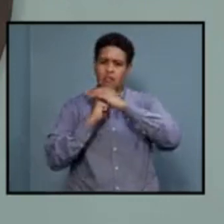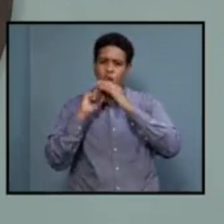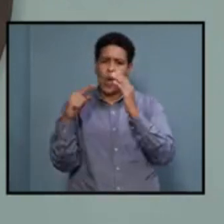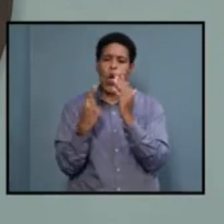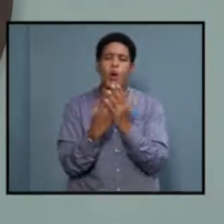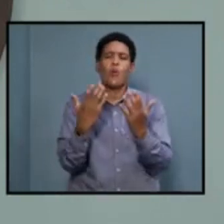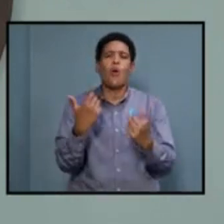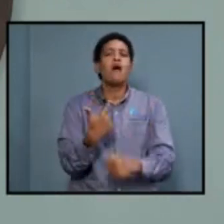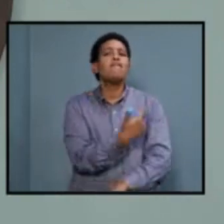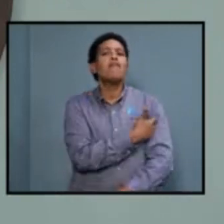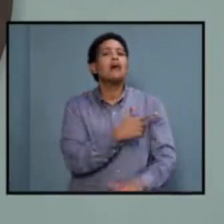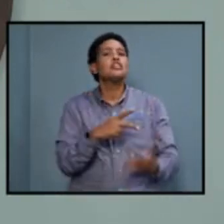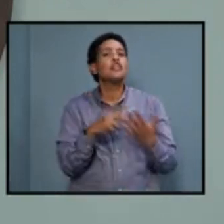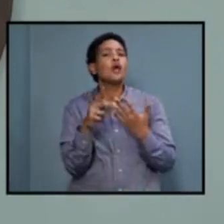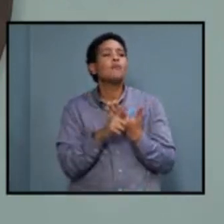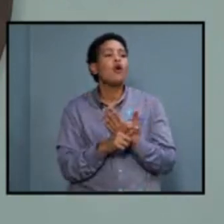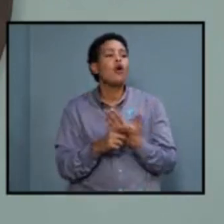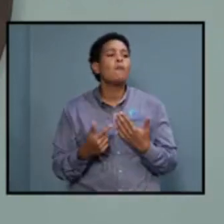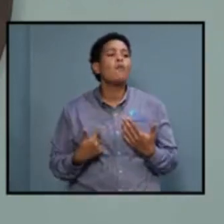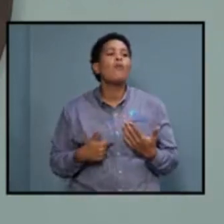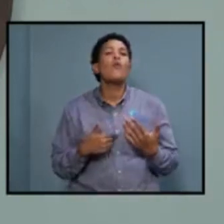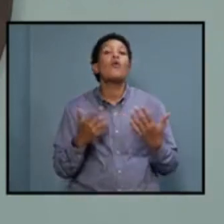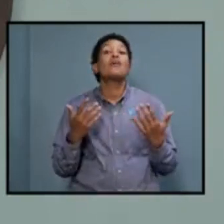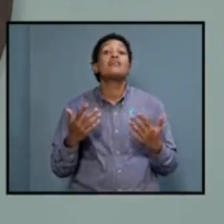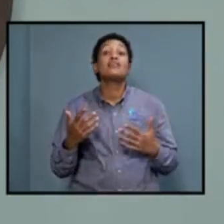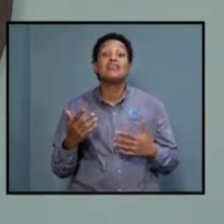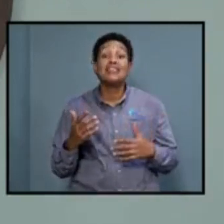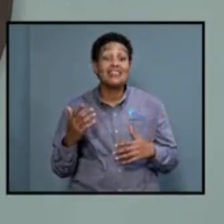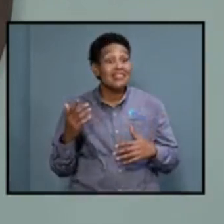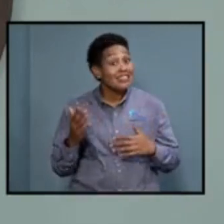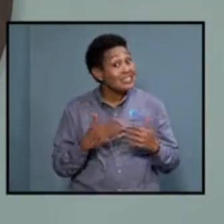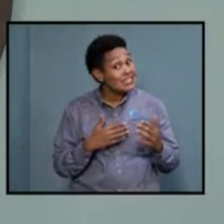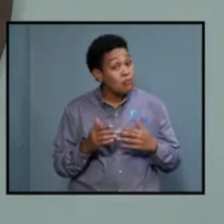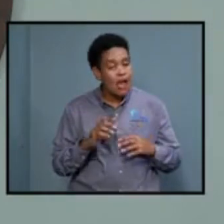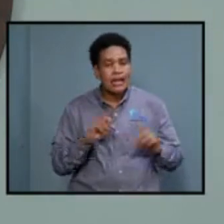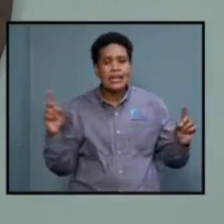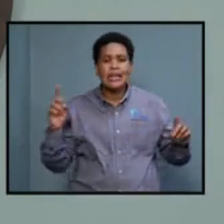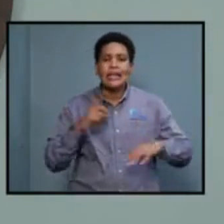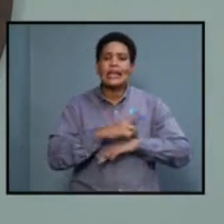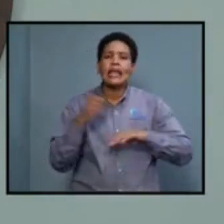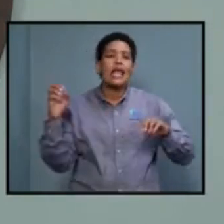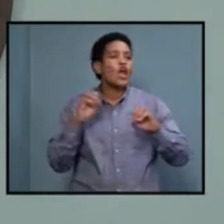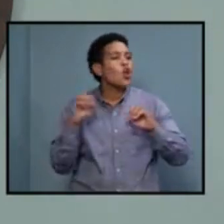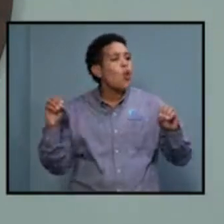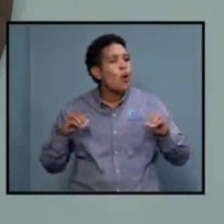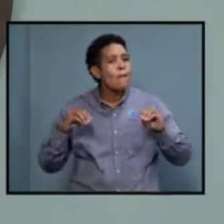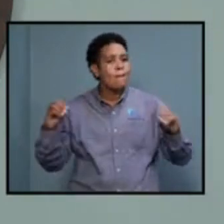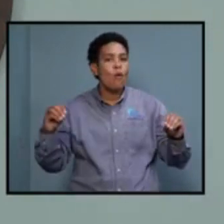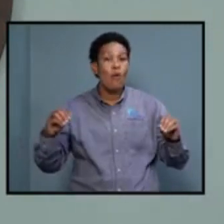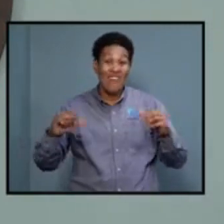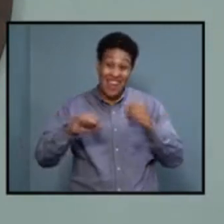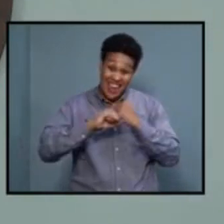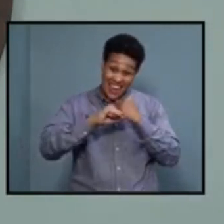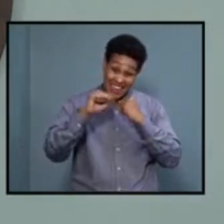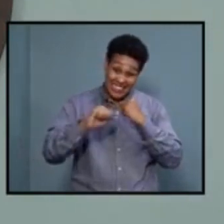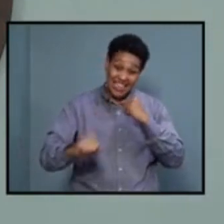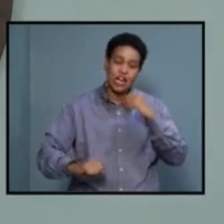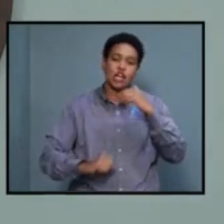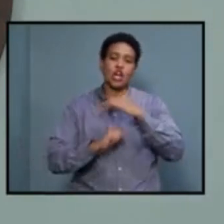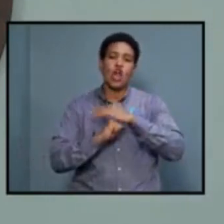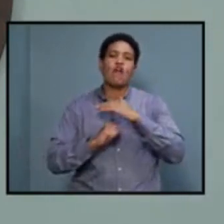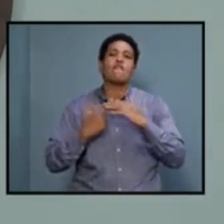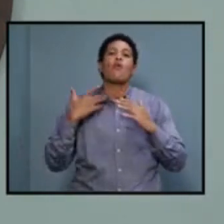program it's very important despite the no movement days and the extended curfews we want the vaccination